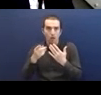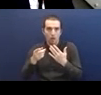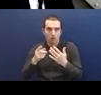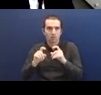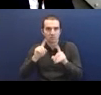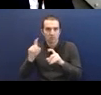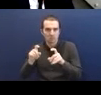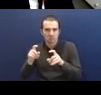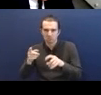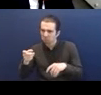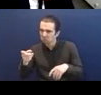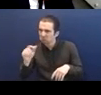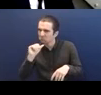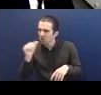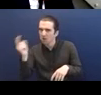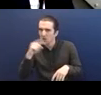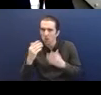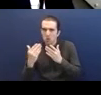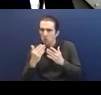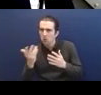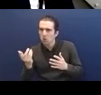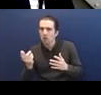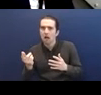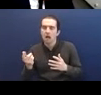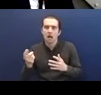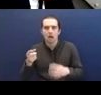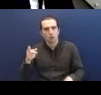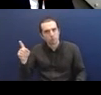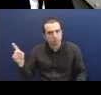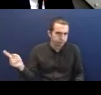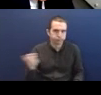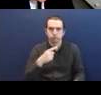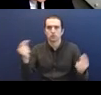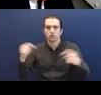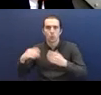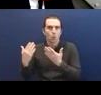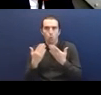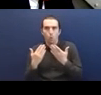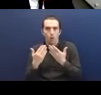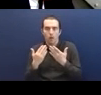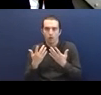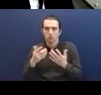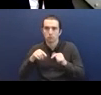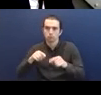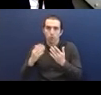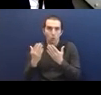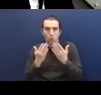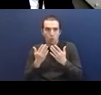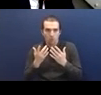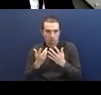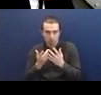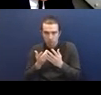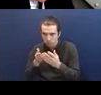say now a short time, what more could be done to make the school more inclusive? B. So if you put